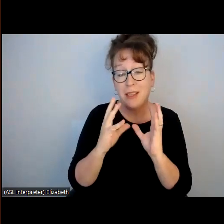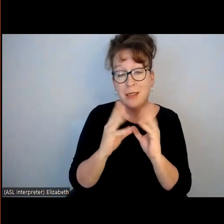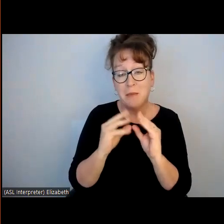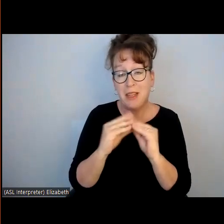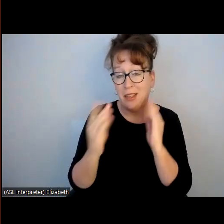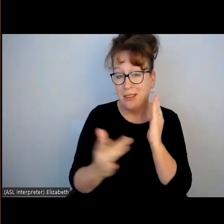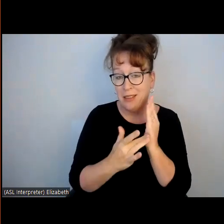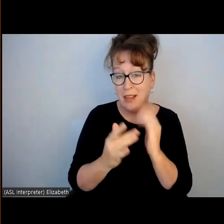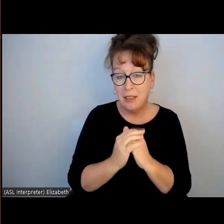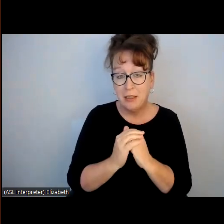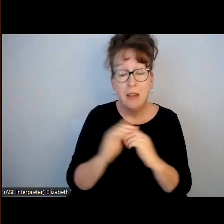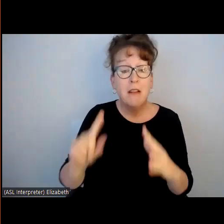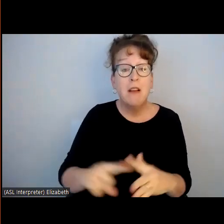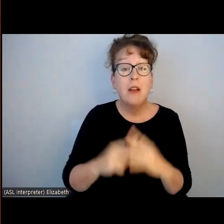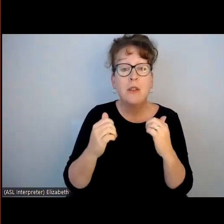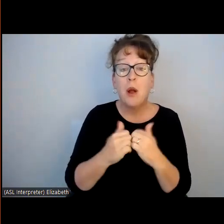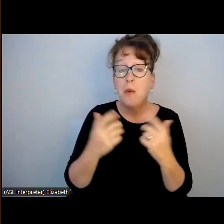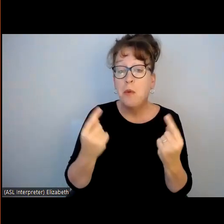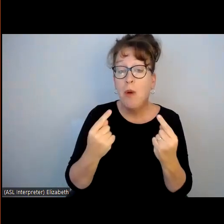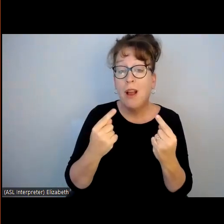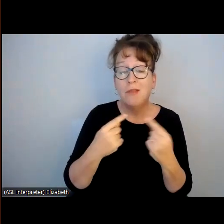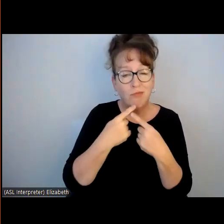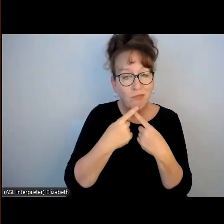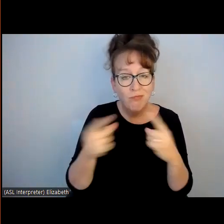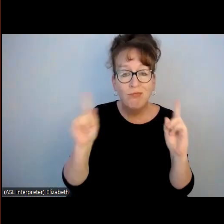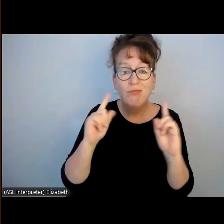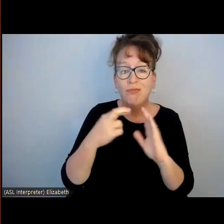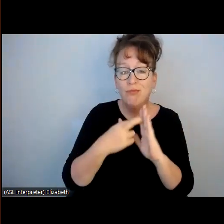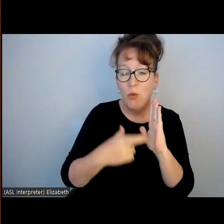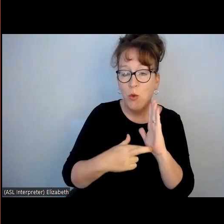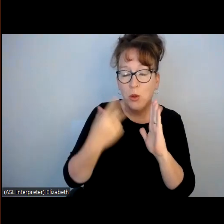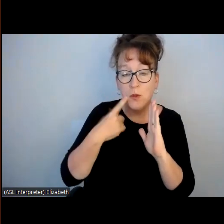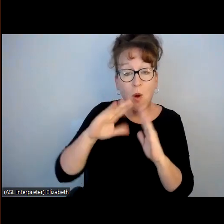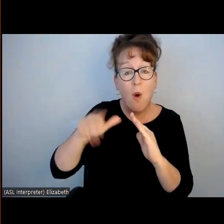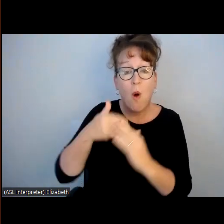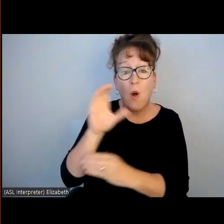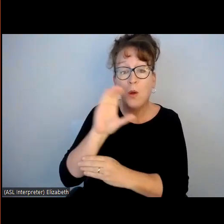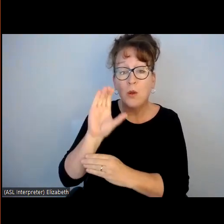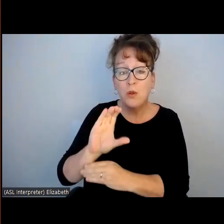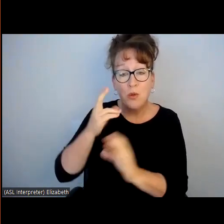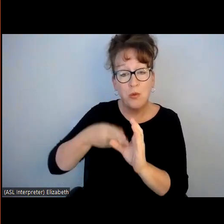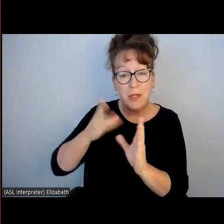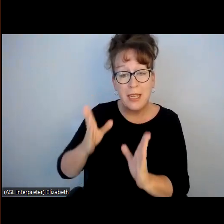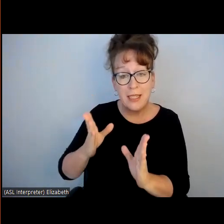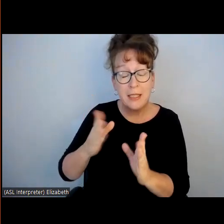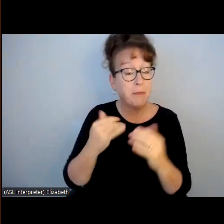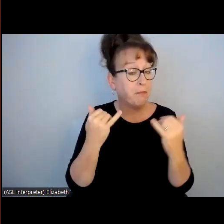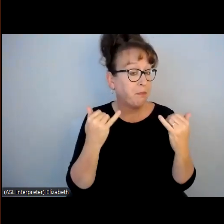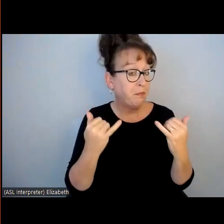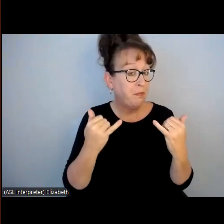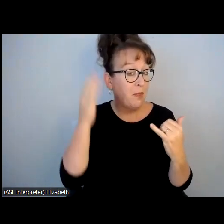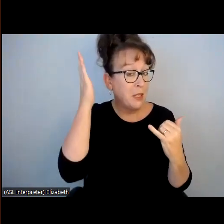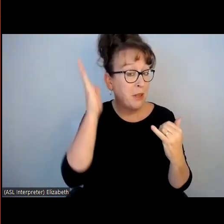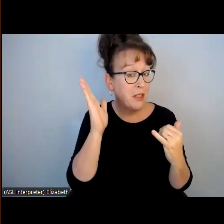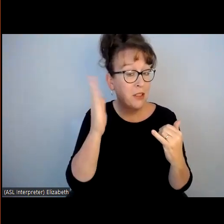start out by providing some meeting logistics for our Zoom attendees. So this presentation is available with